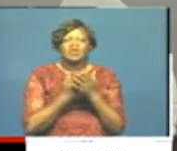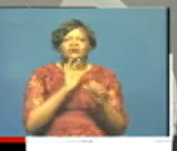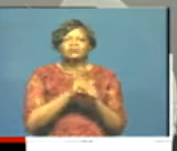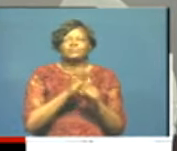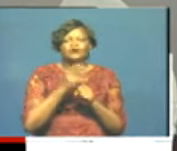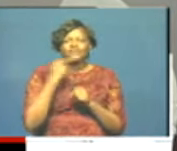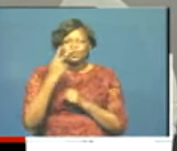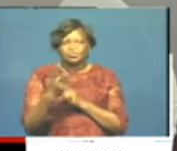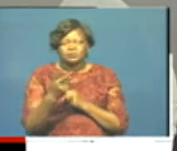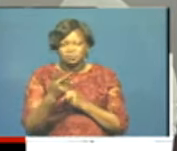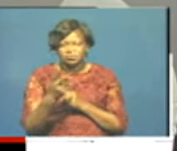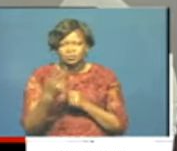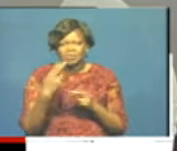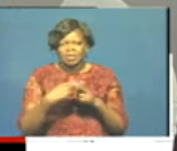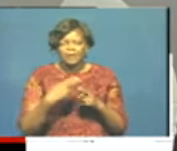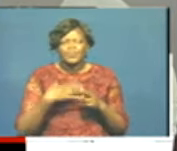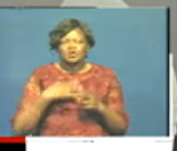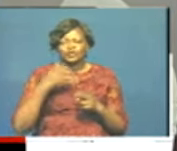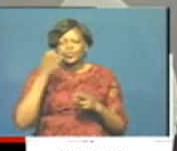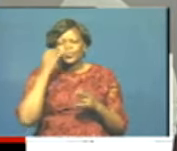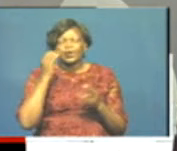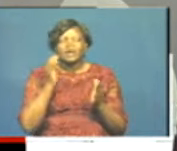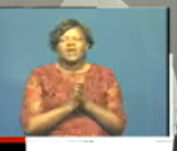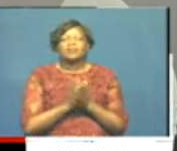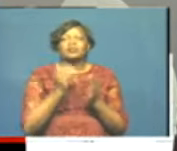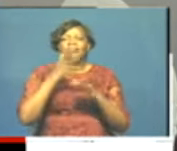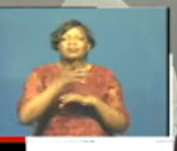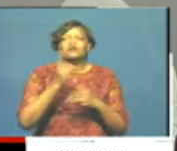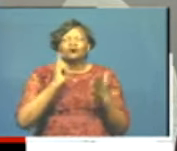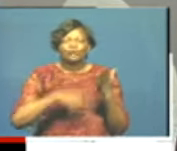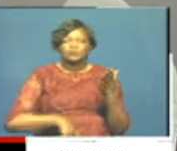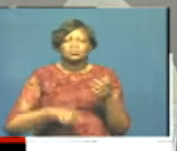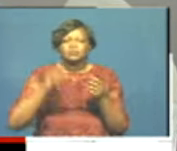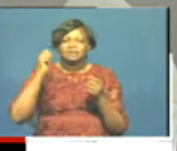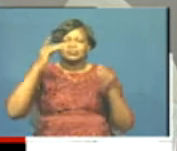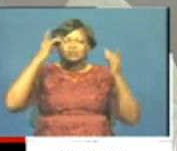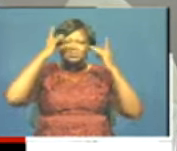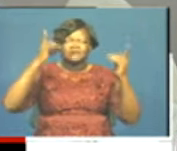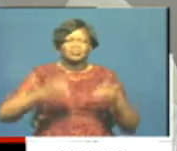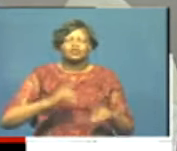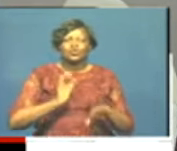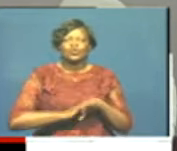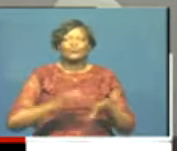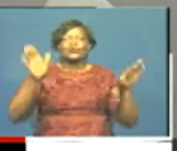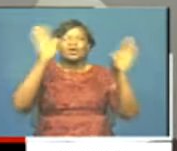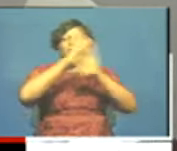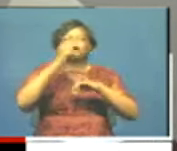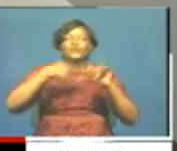watching. My name is Tom Boyer. Up next is Kenya Designs. Good night from Nairobi.